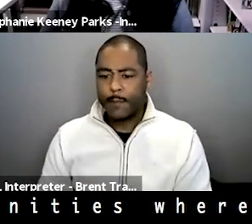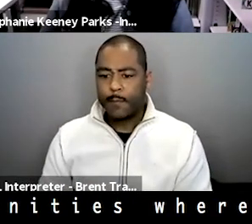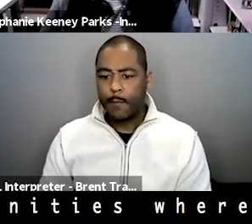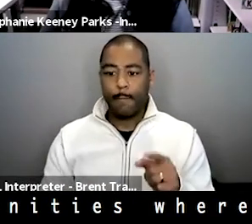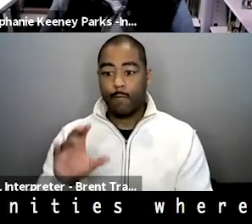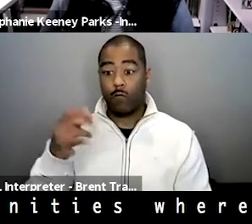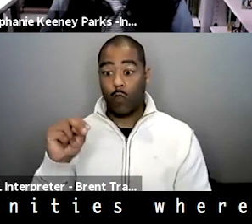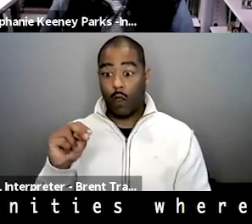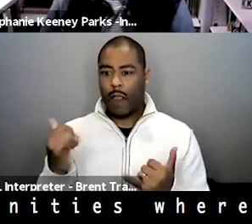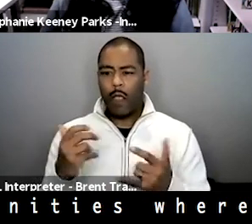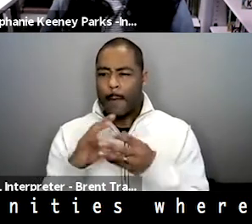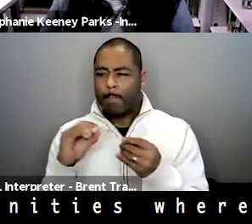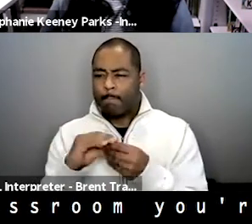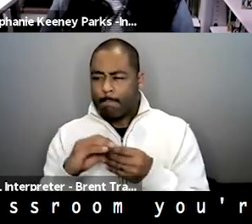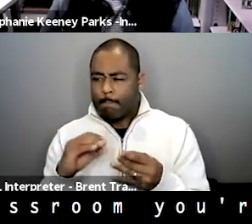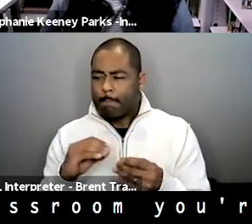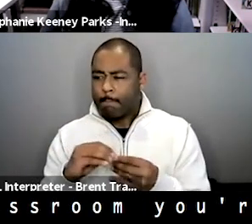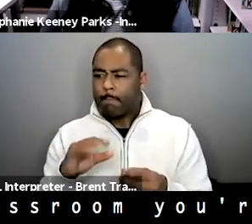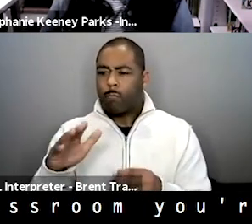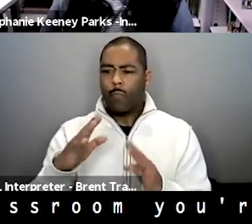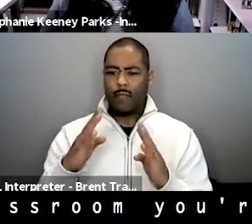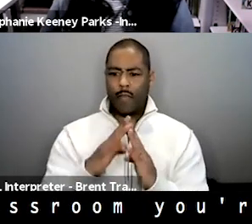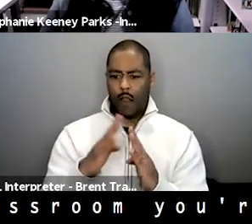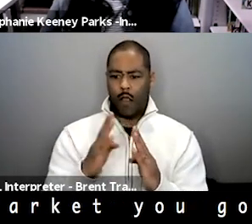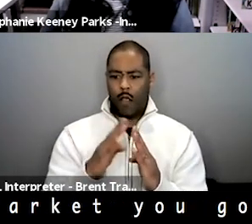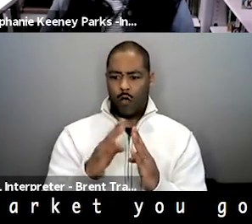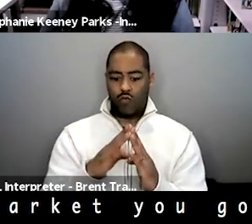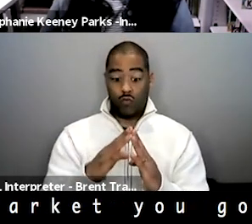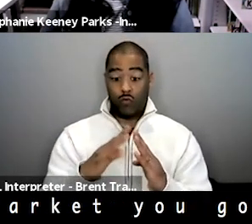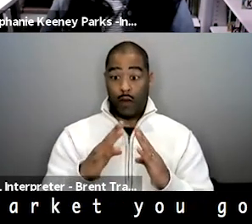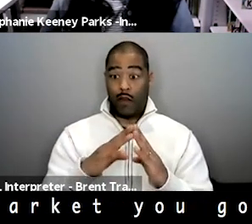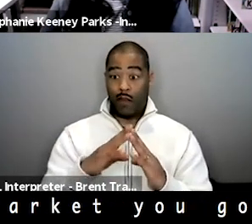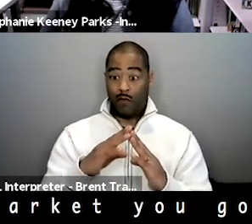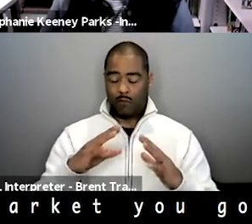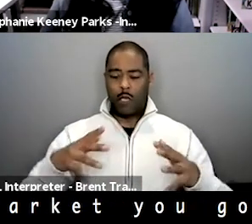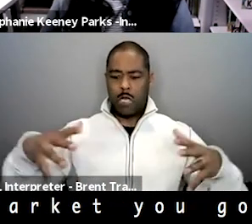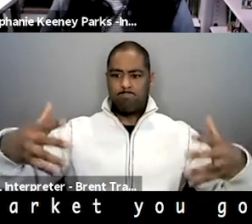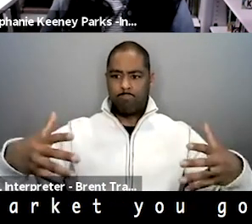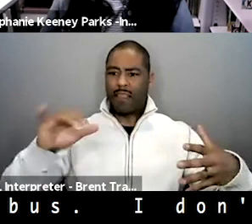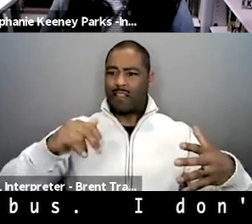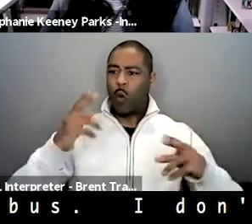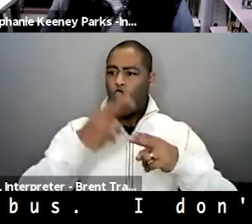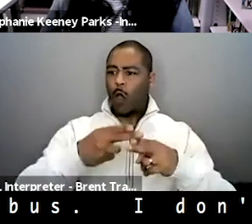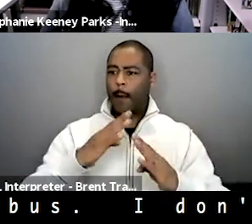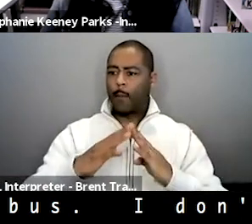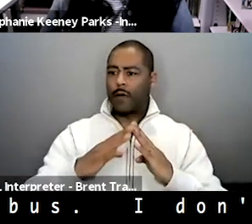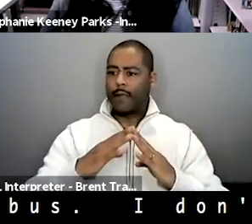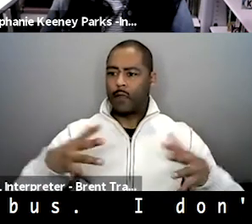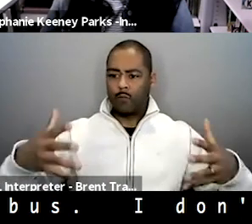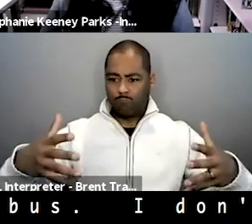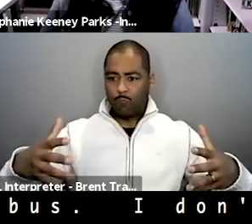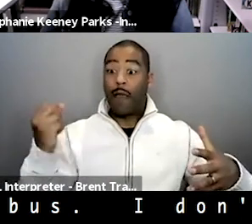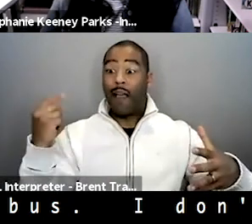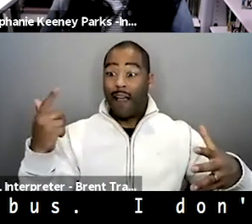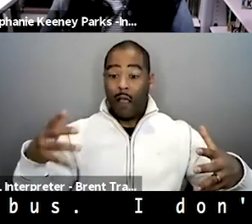but there are micro communities, where you work, in the classroom you're in, at the supermarket you